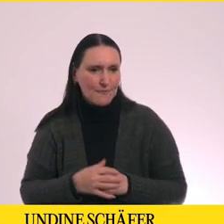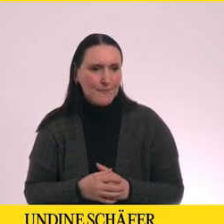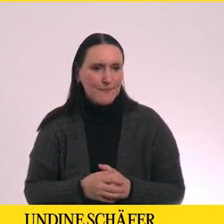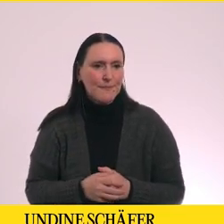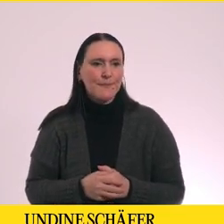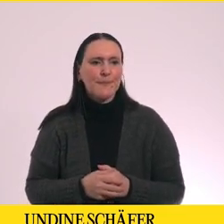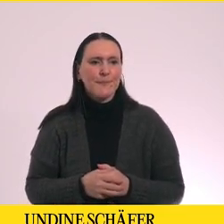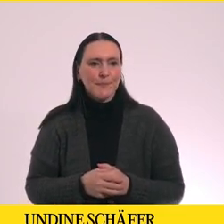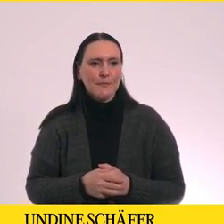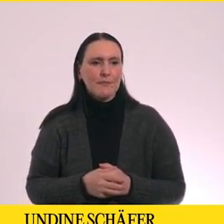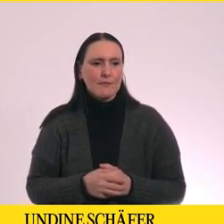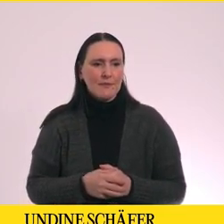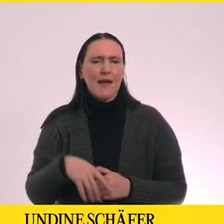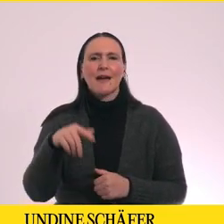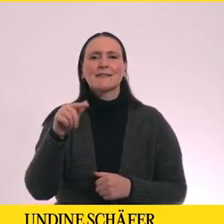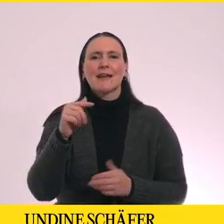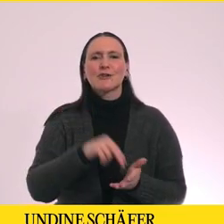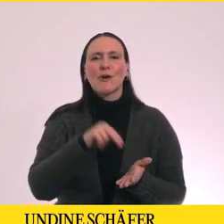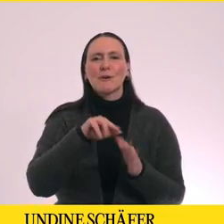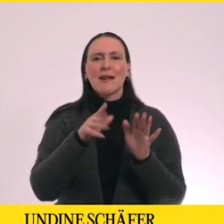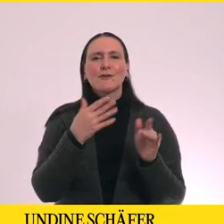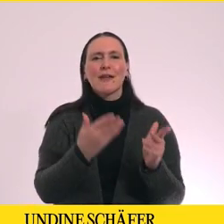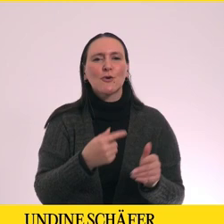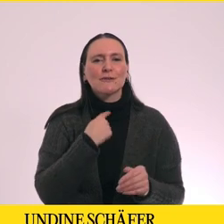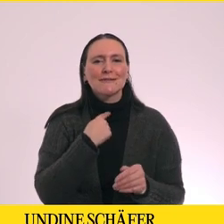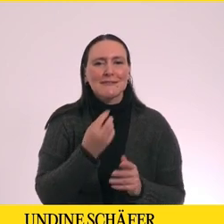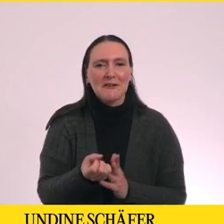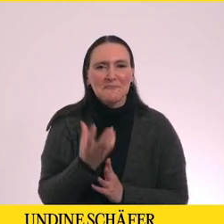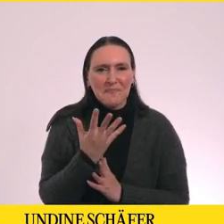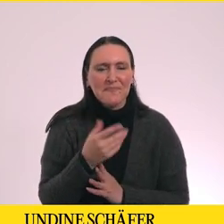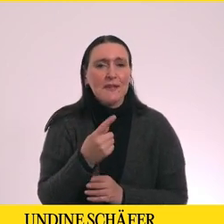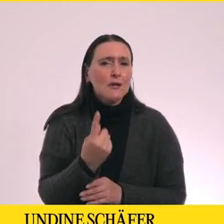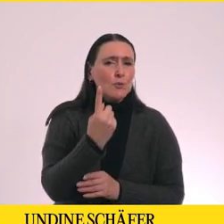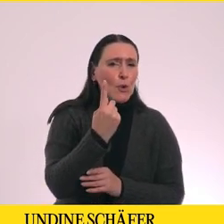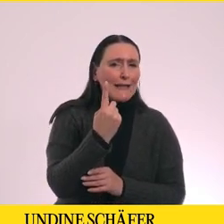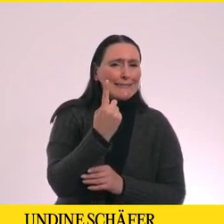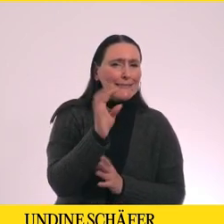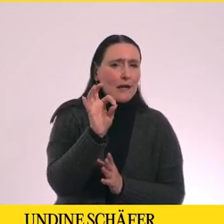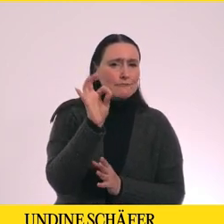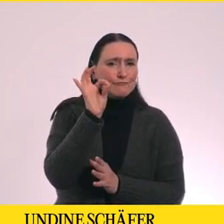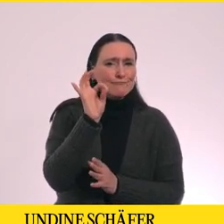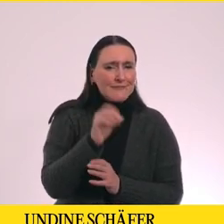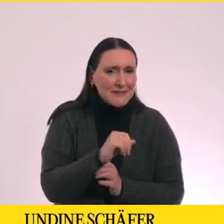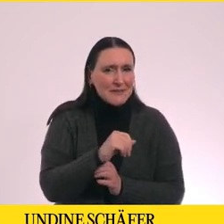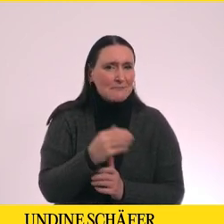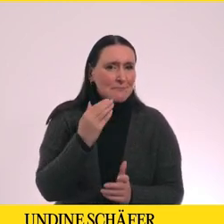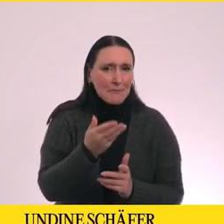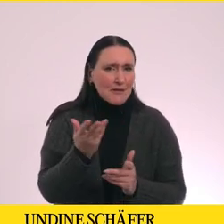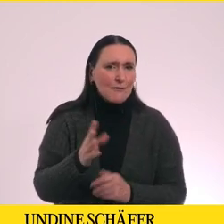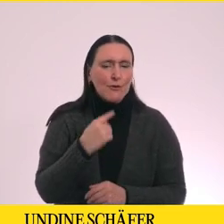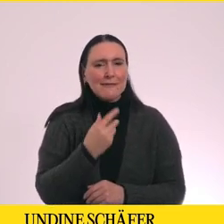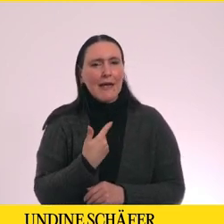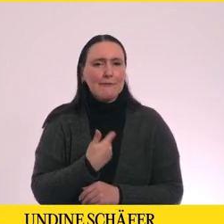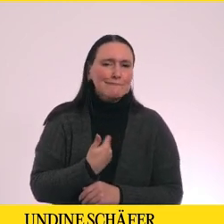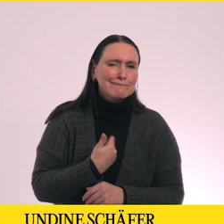on, but so the question was just to highlight one thing. So the thing that you're still tussling with, you're not sure about in terms